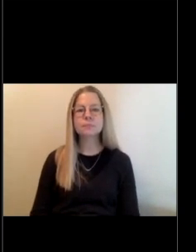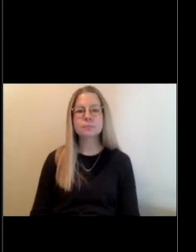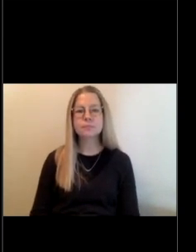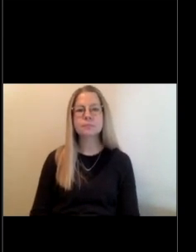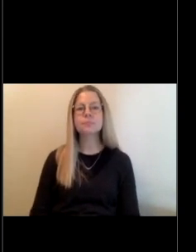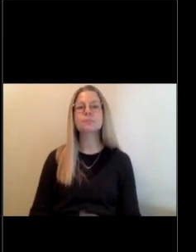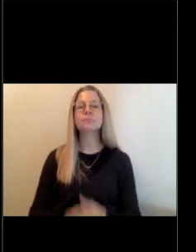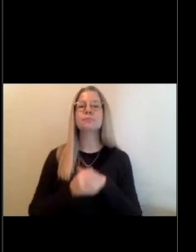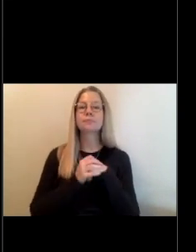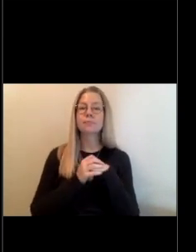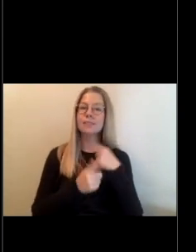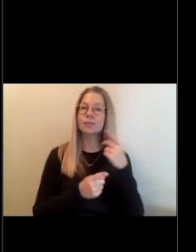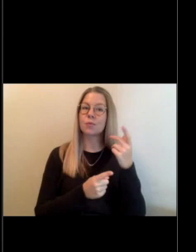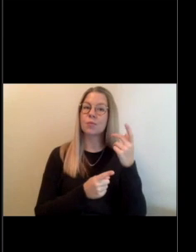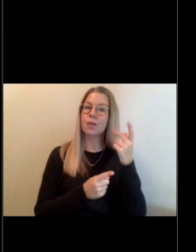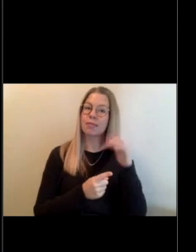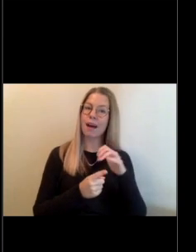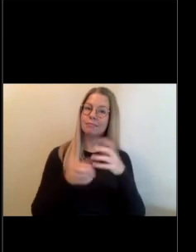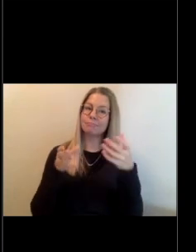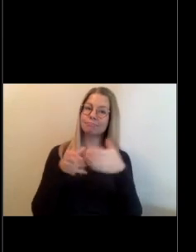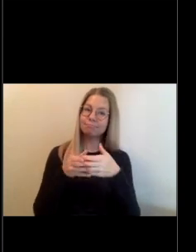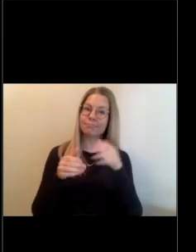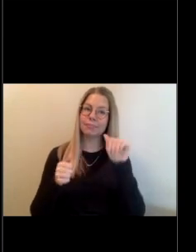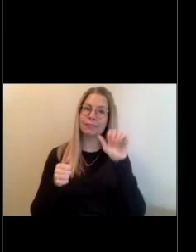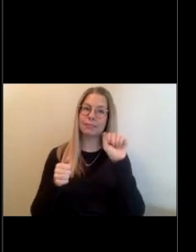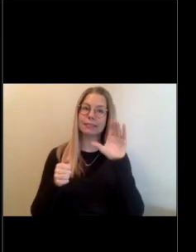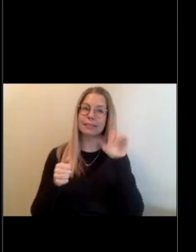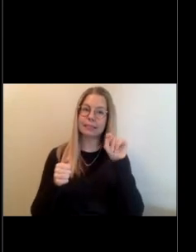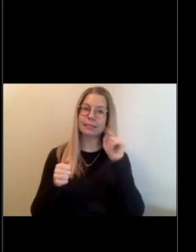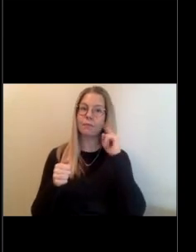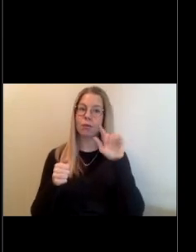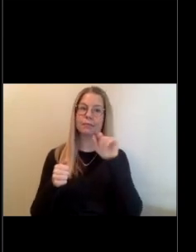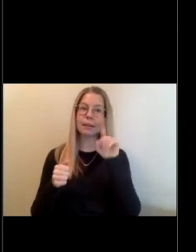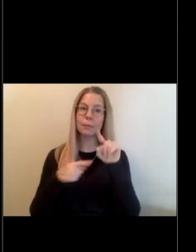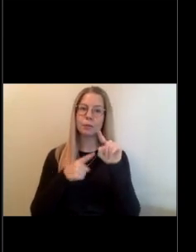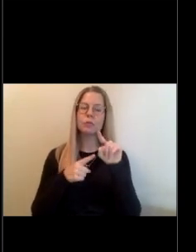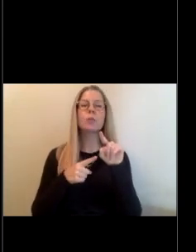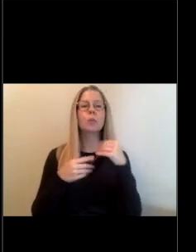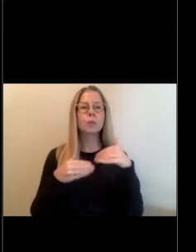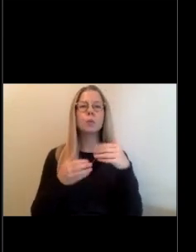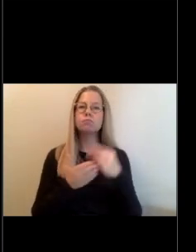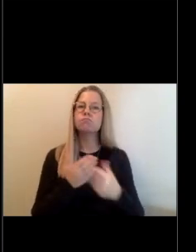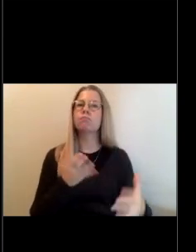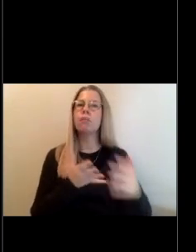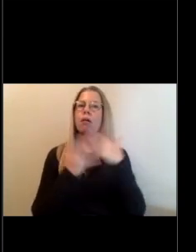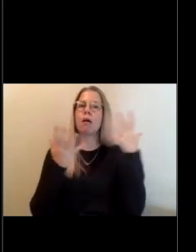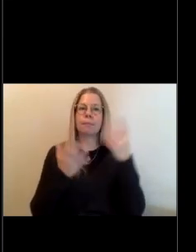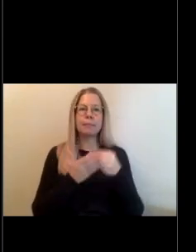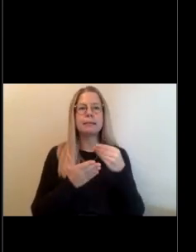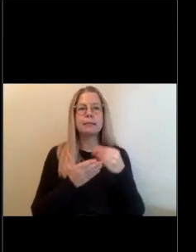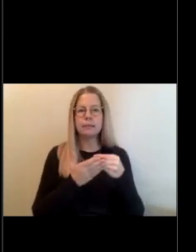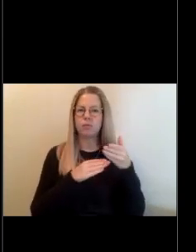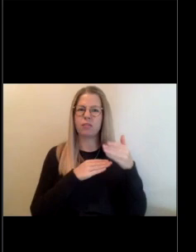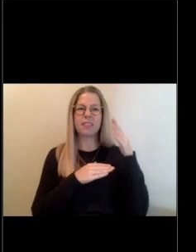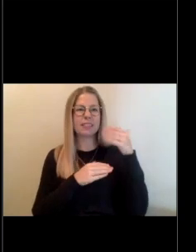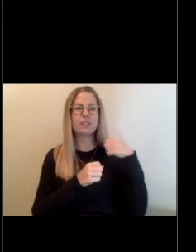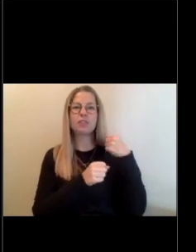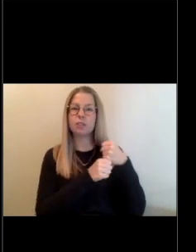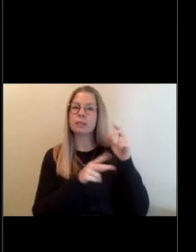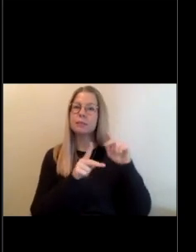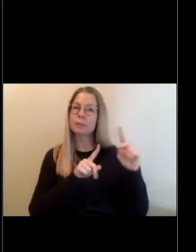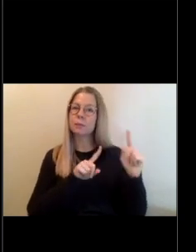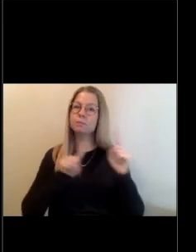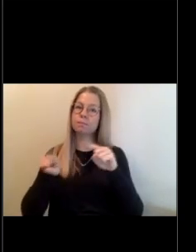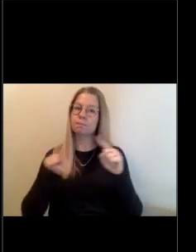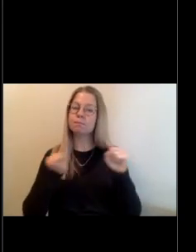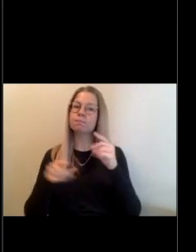financial generating machine for the Alzheimer's Society. I think you probably all know something about Alzheimer's from the